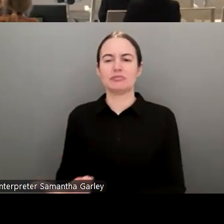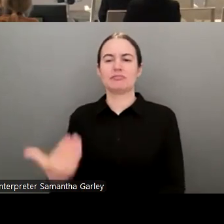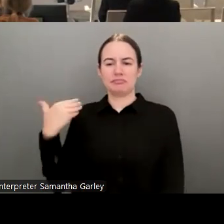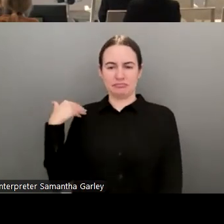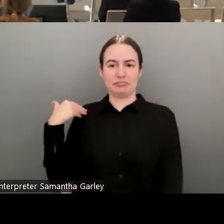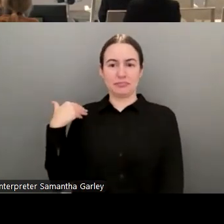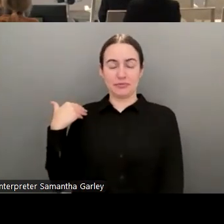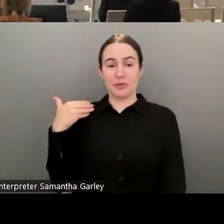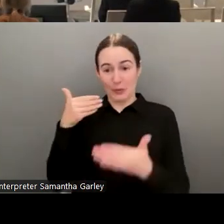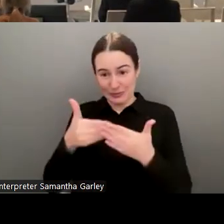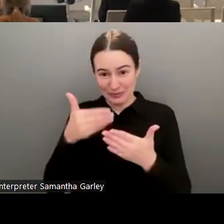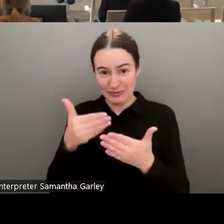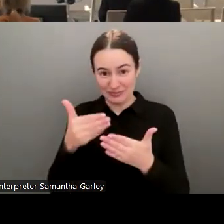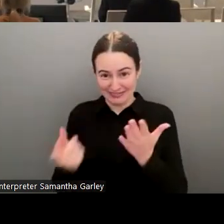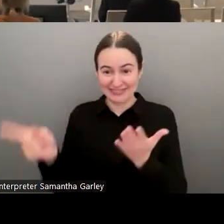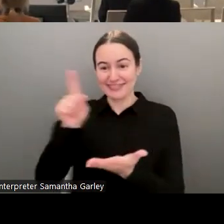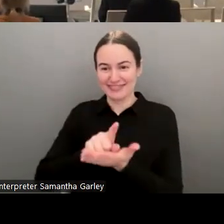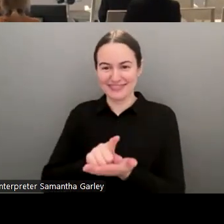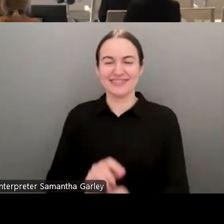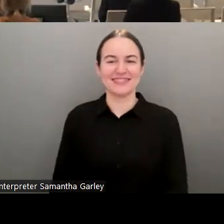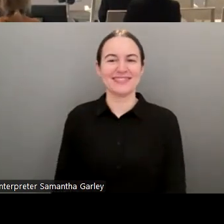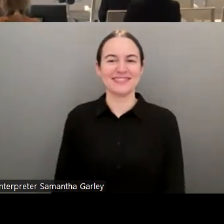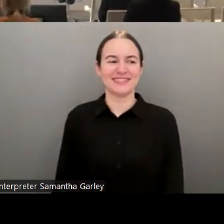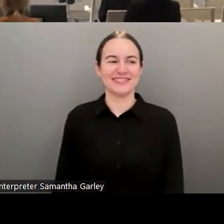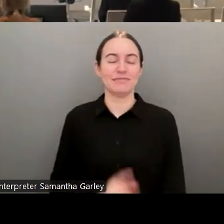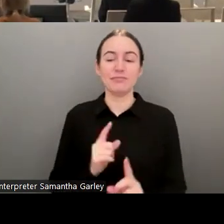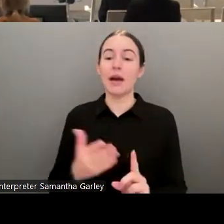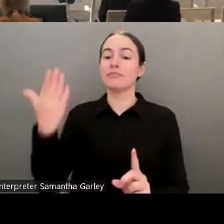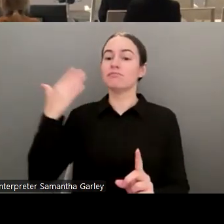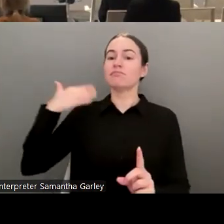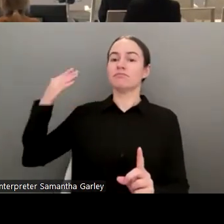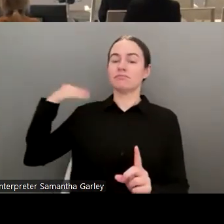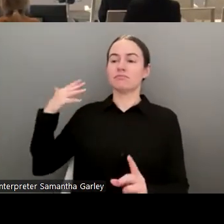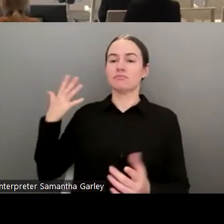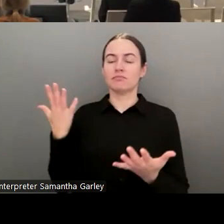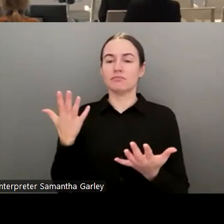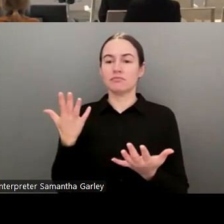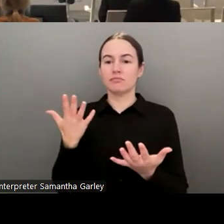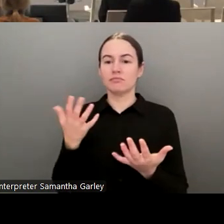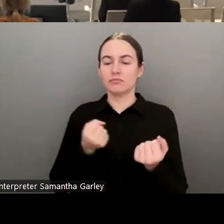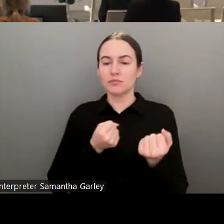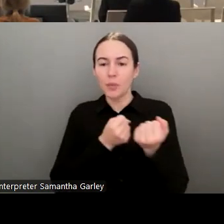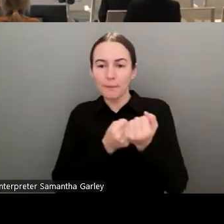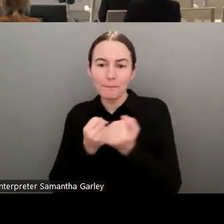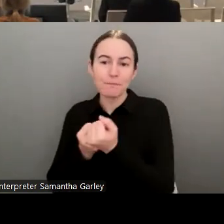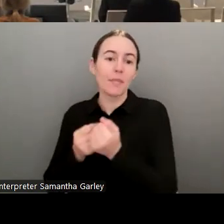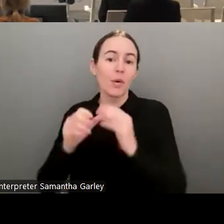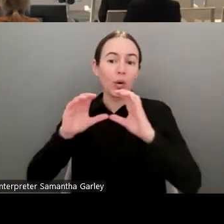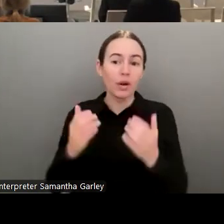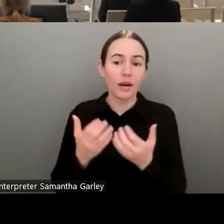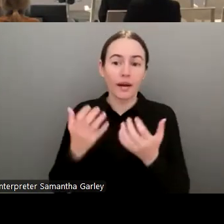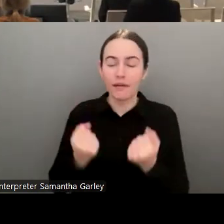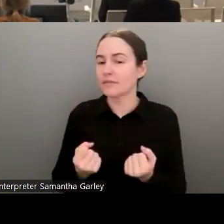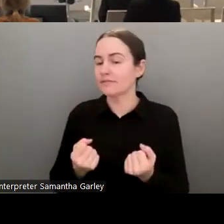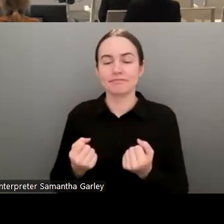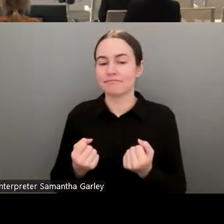expired. But back in the days, it wasn't any supporting course within membership. So you needed to take